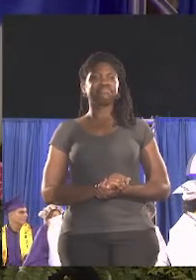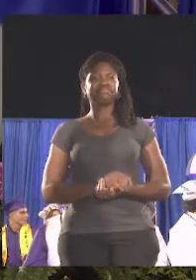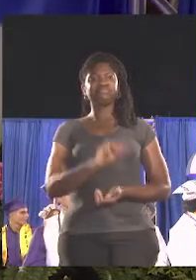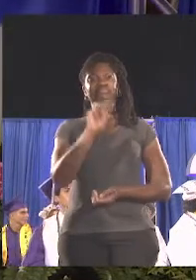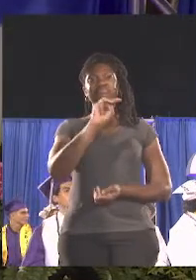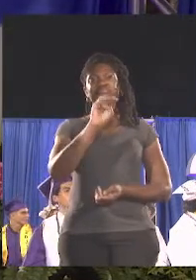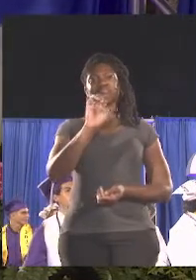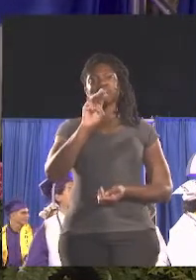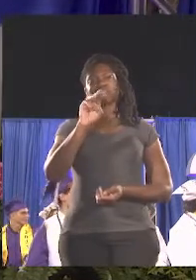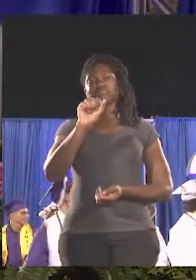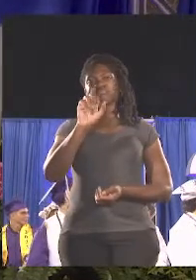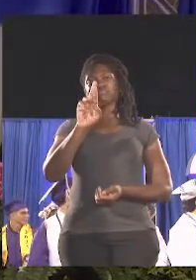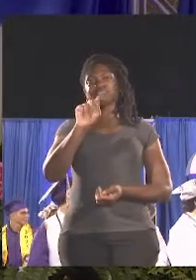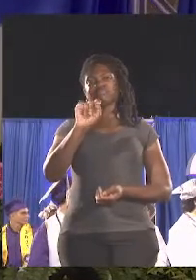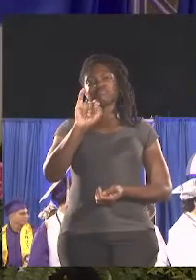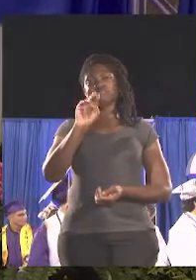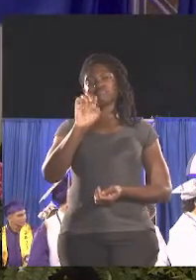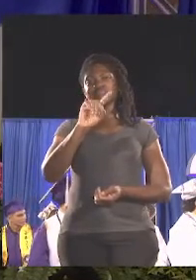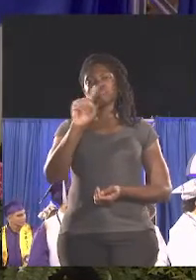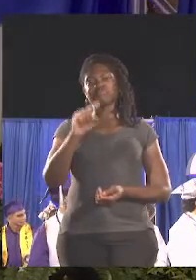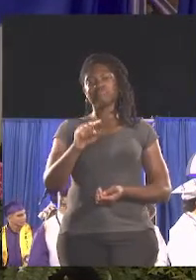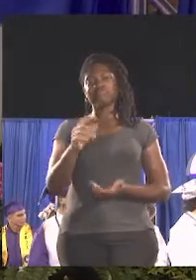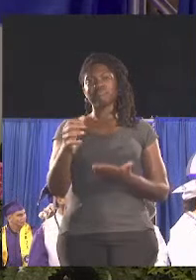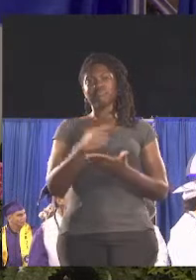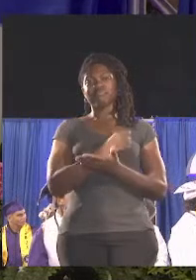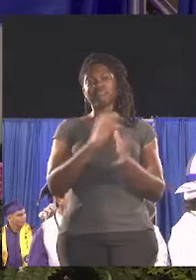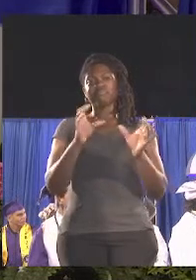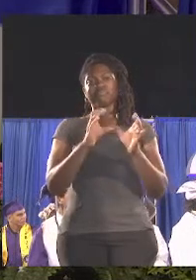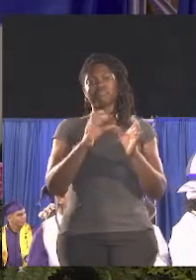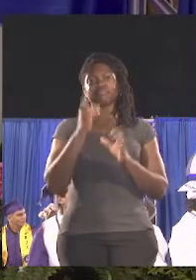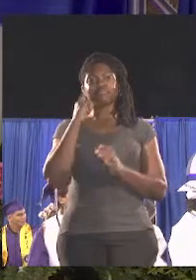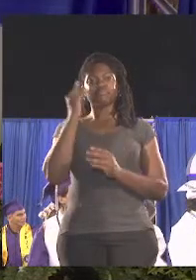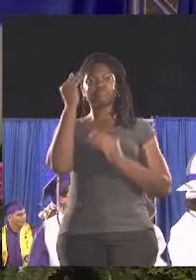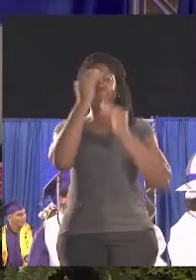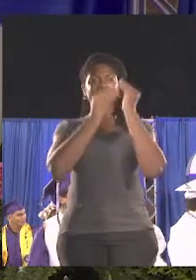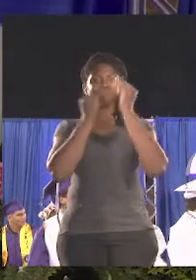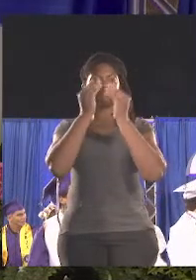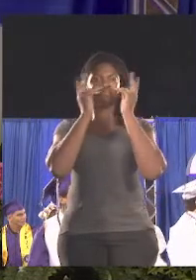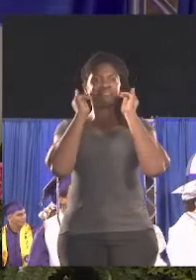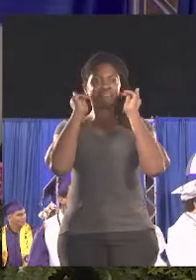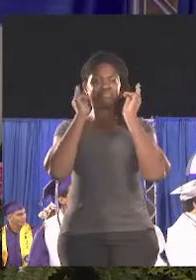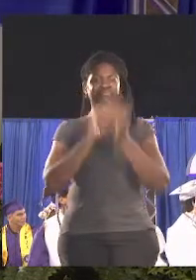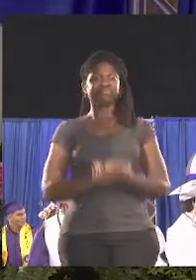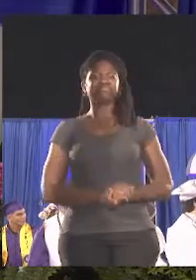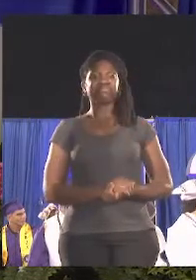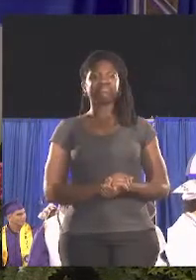Maria E. Martinez earned certification in cosmetology.